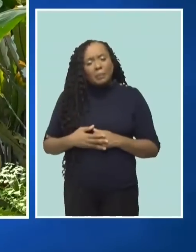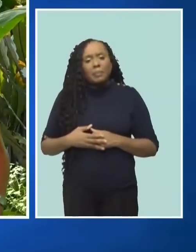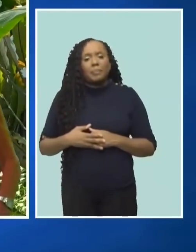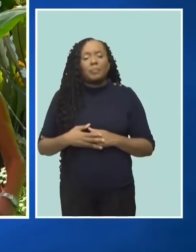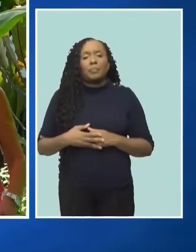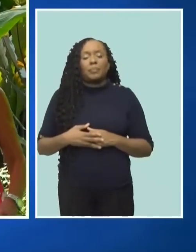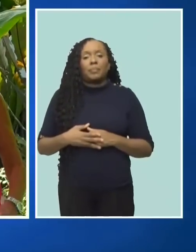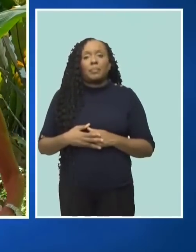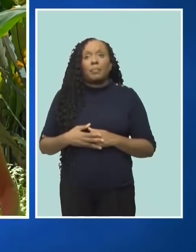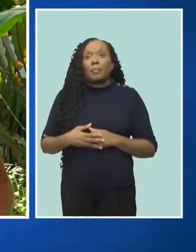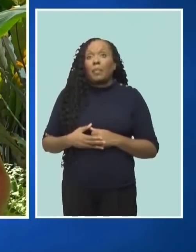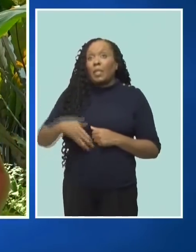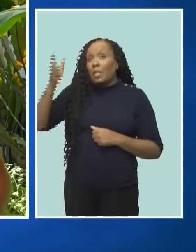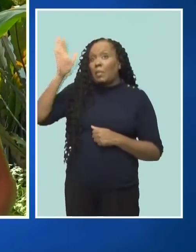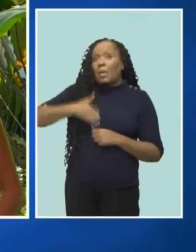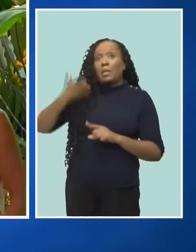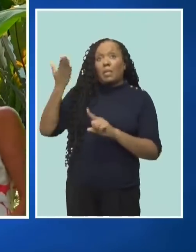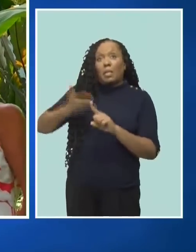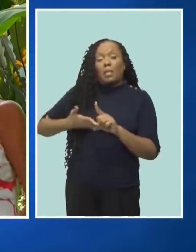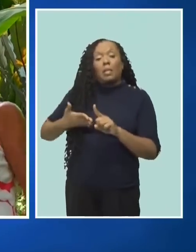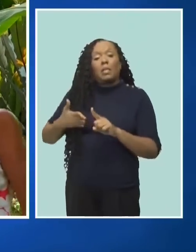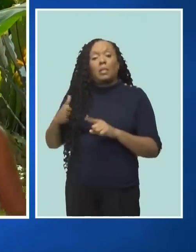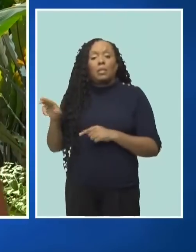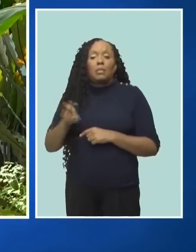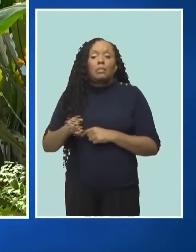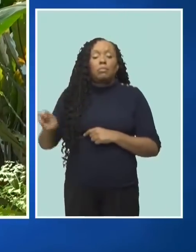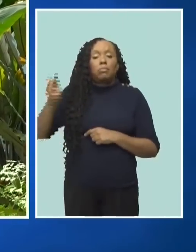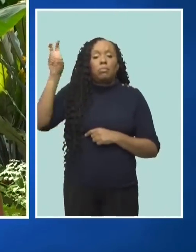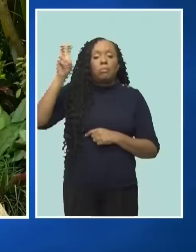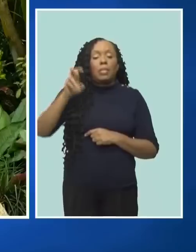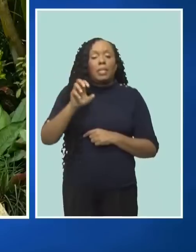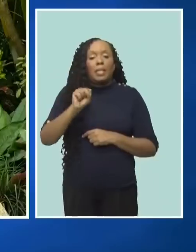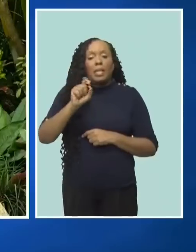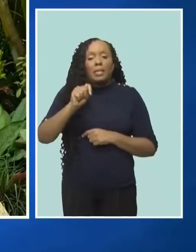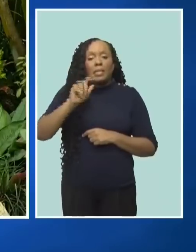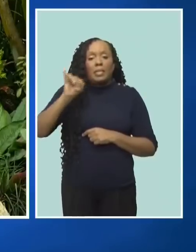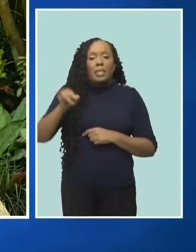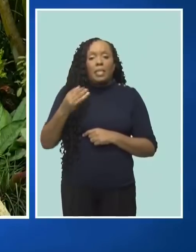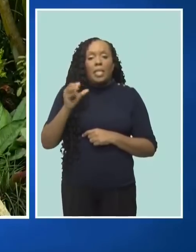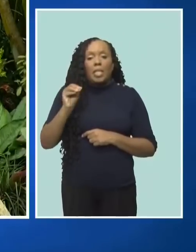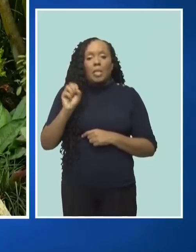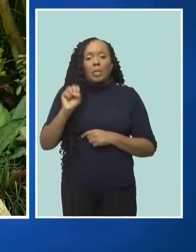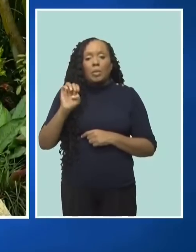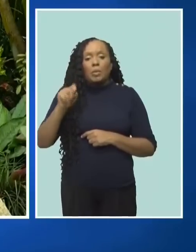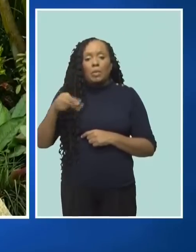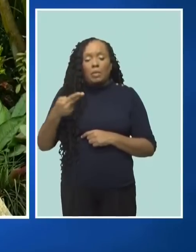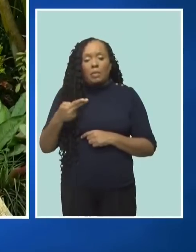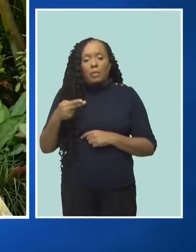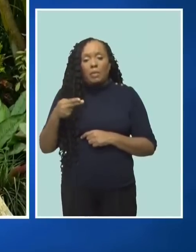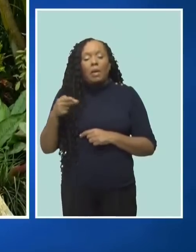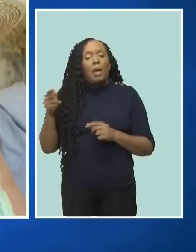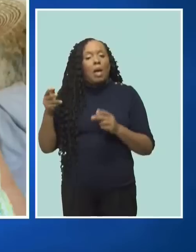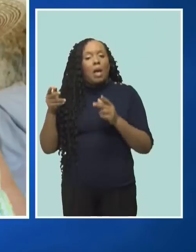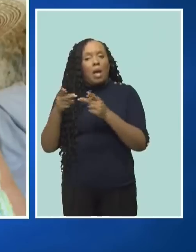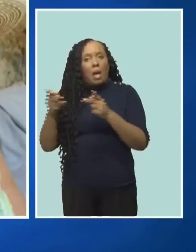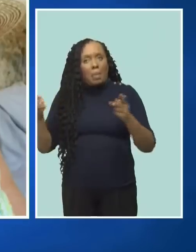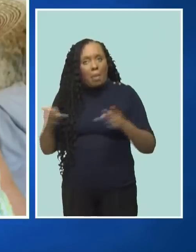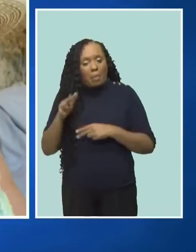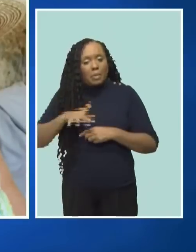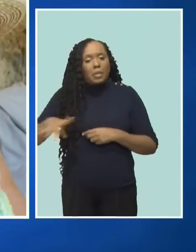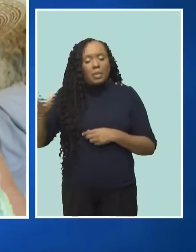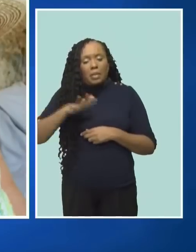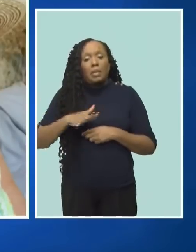was speaking following a tour of his Coffee Gully St. Joseph property, which he and Chucker will now manage together. The